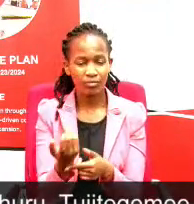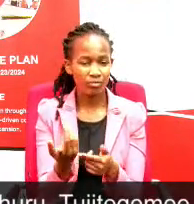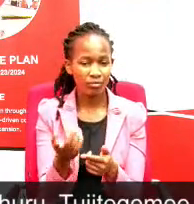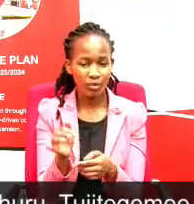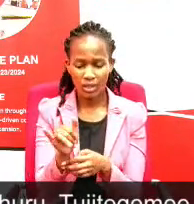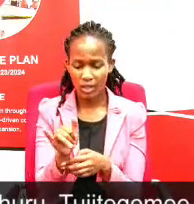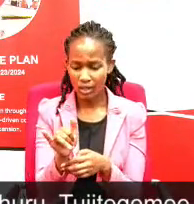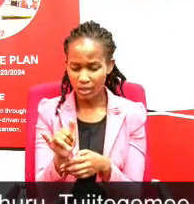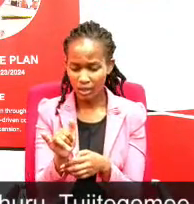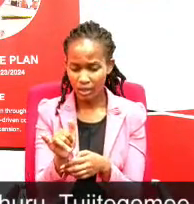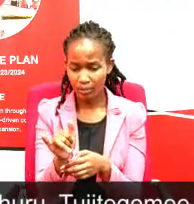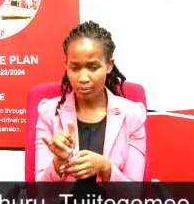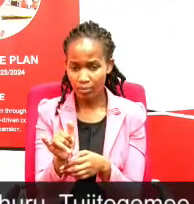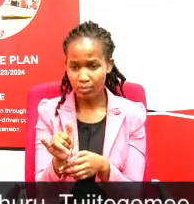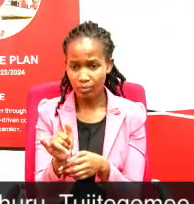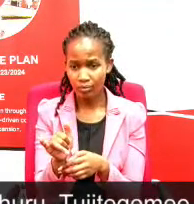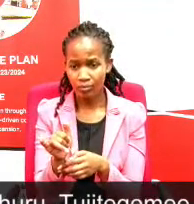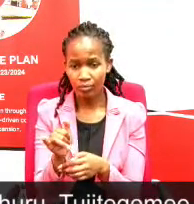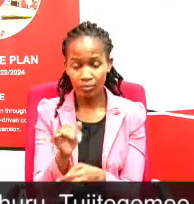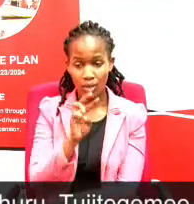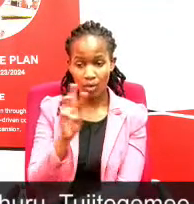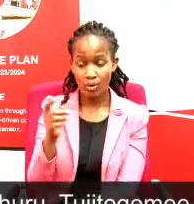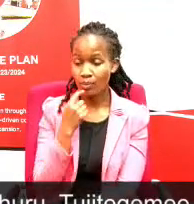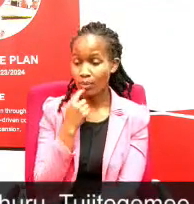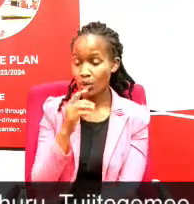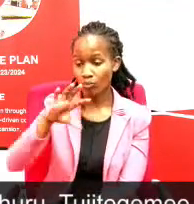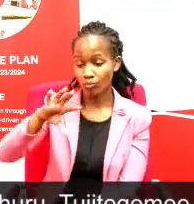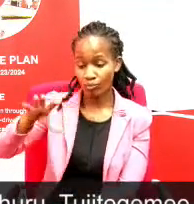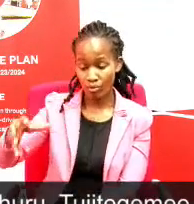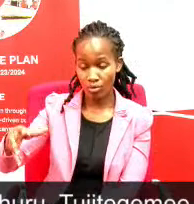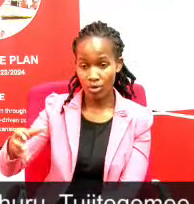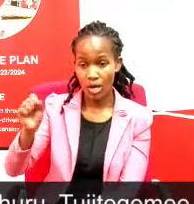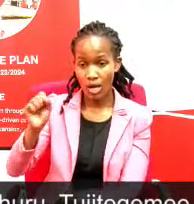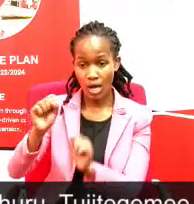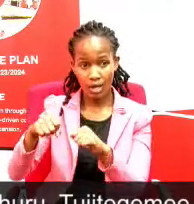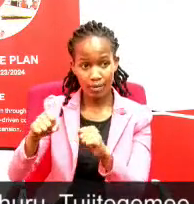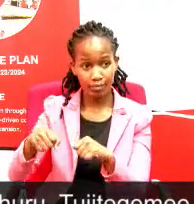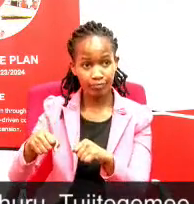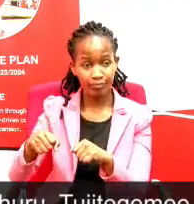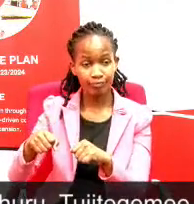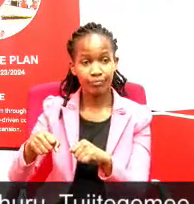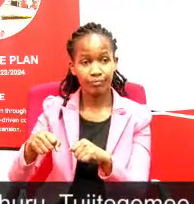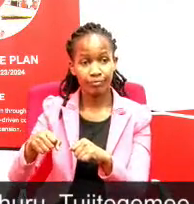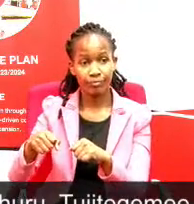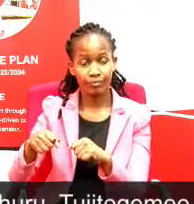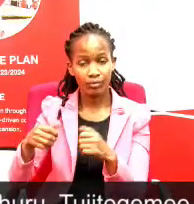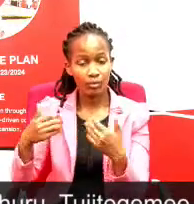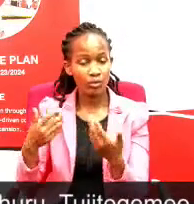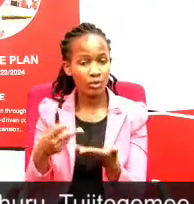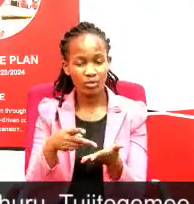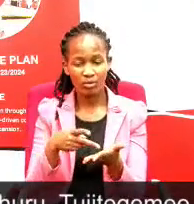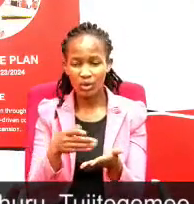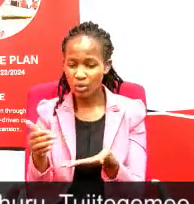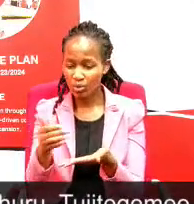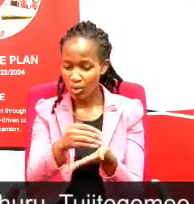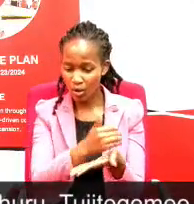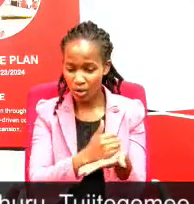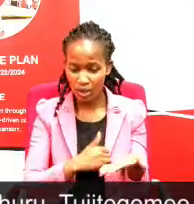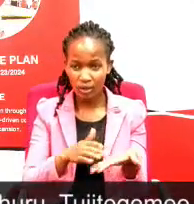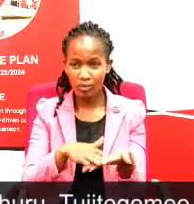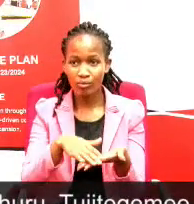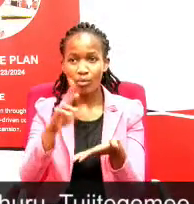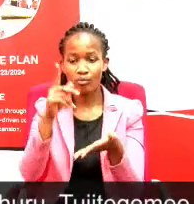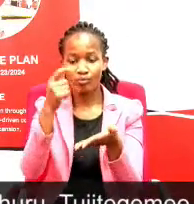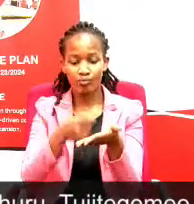such that as West Pokot County, we are able to generate revenue, more revenue, is